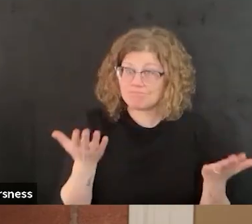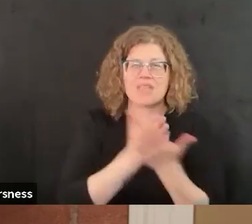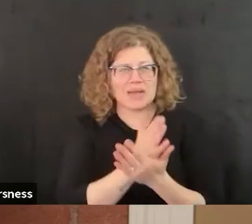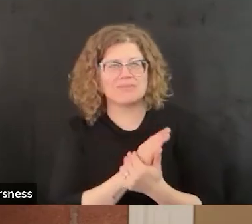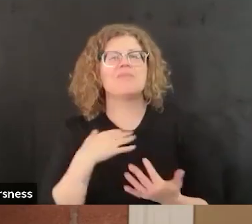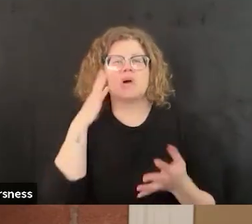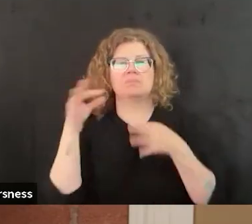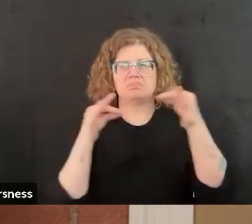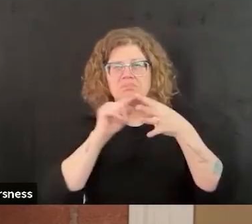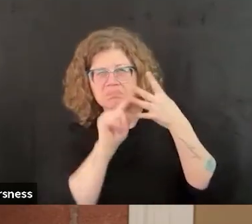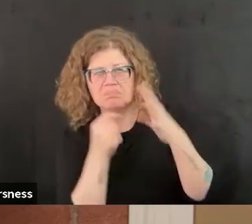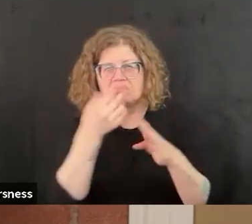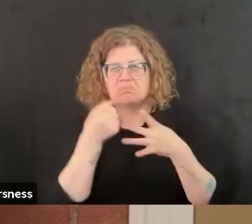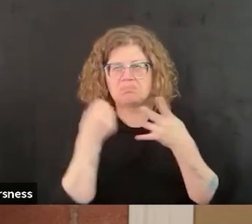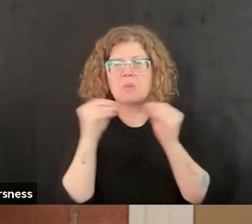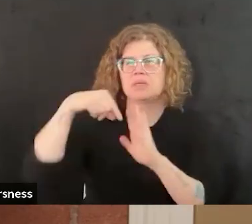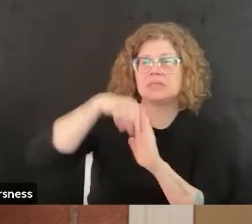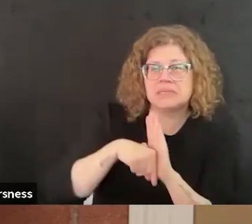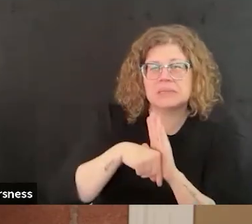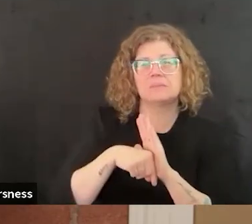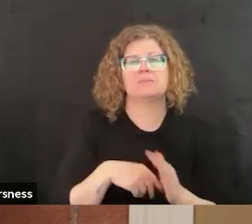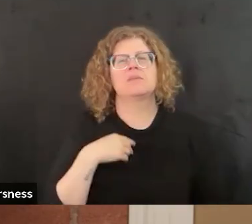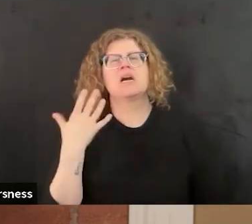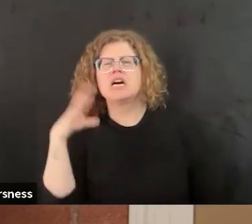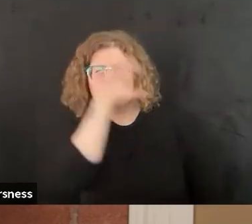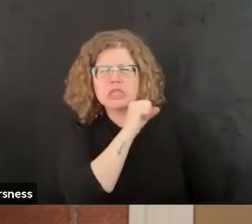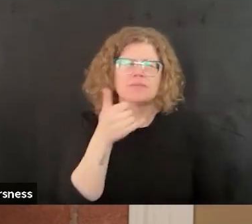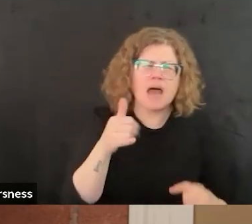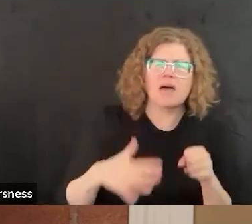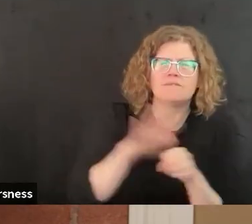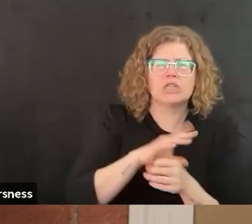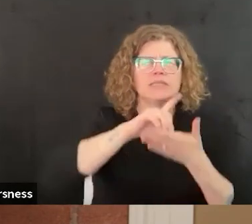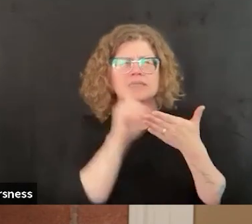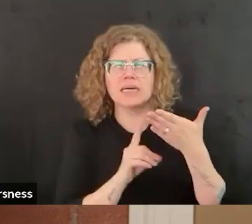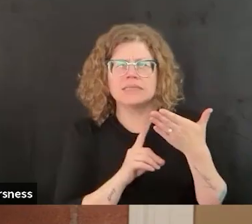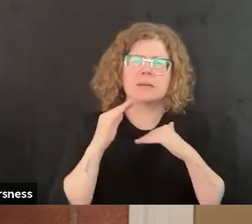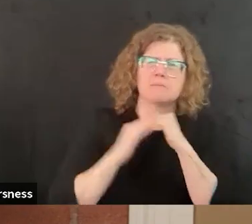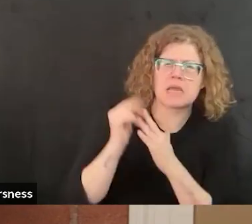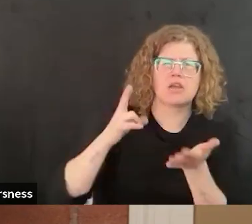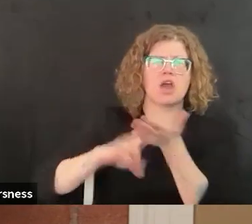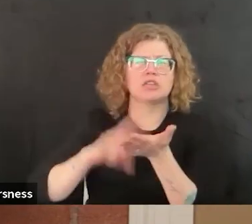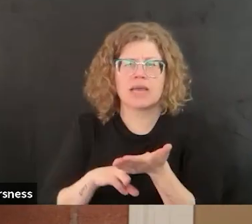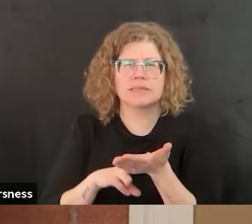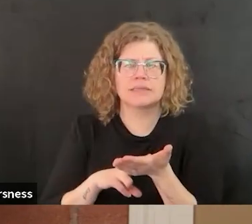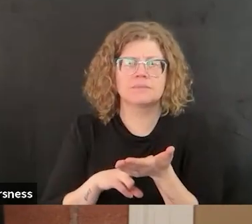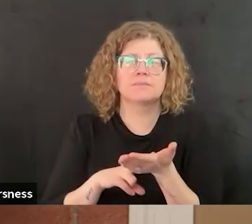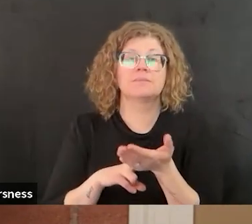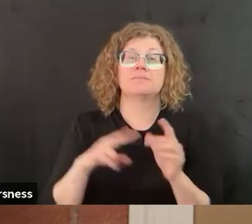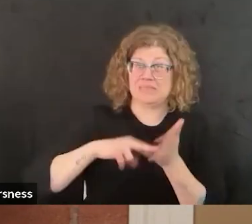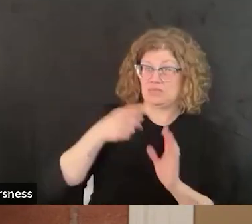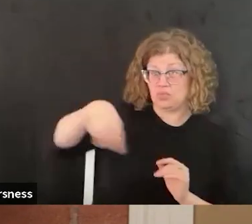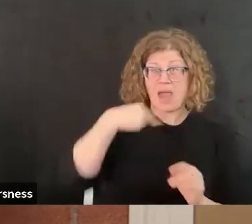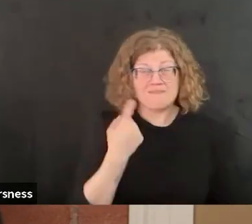we're going to talk about it today is assuming that it's a complete design build contract. So we're talking about it as though you